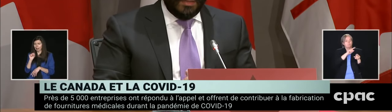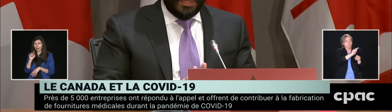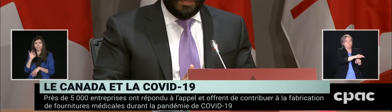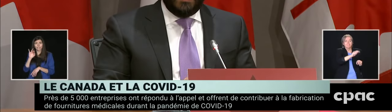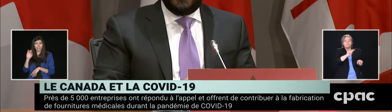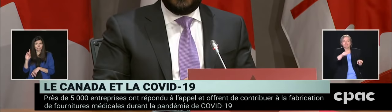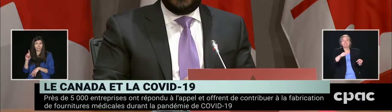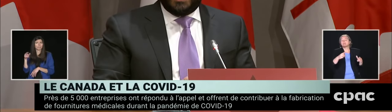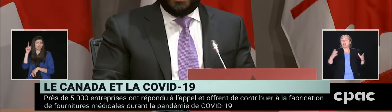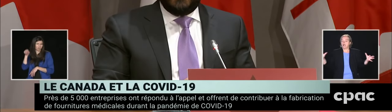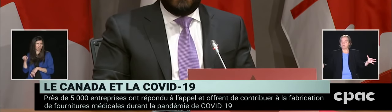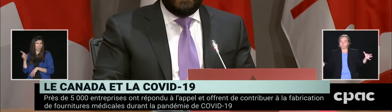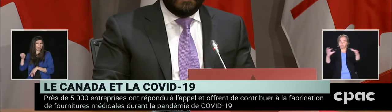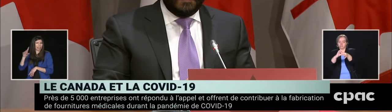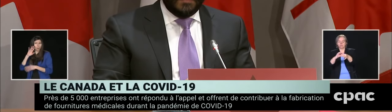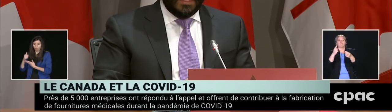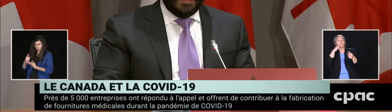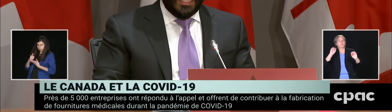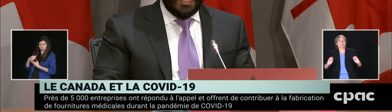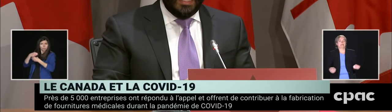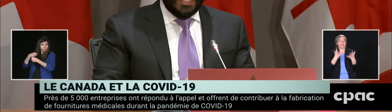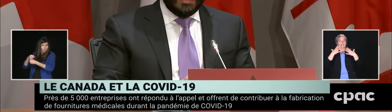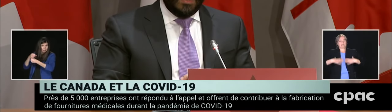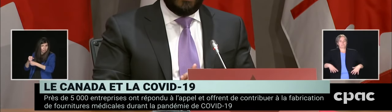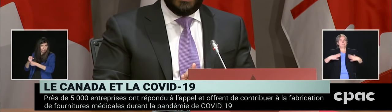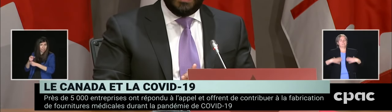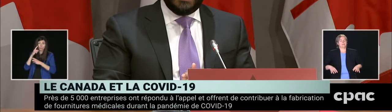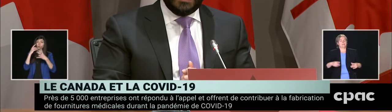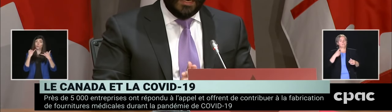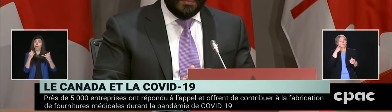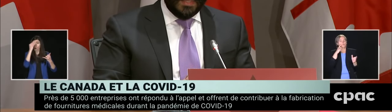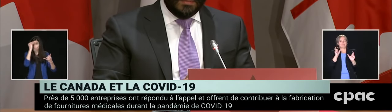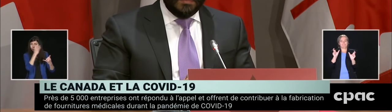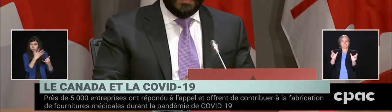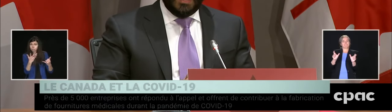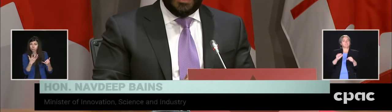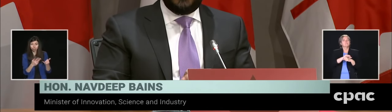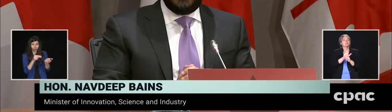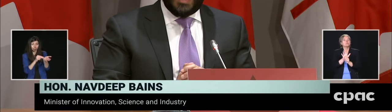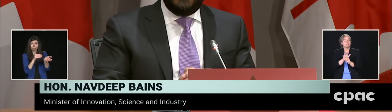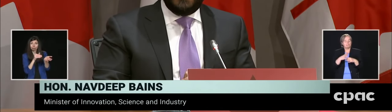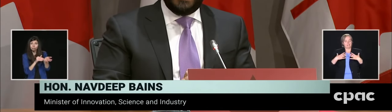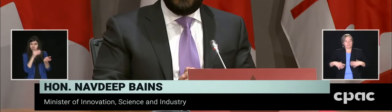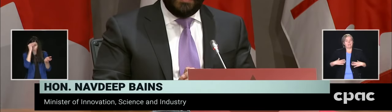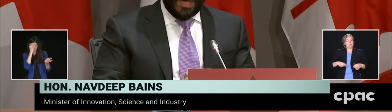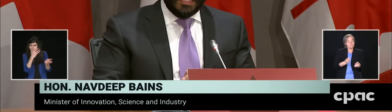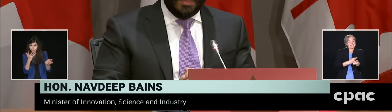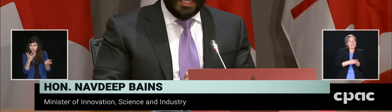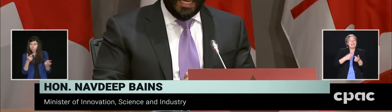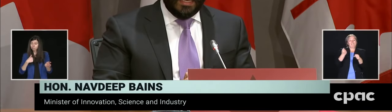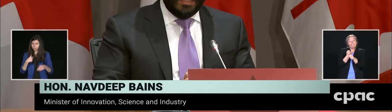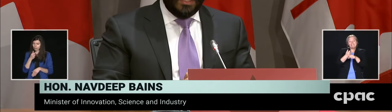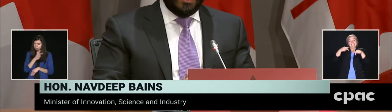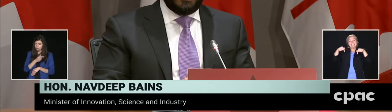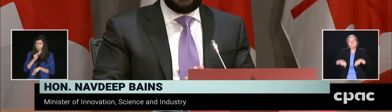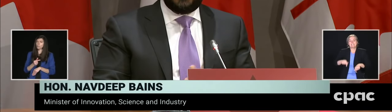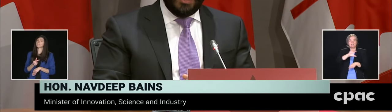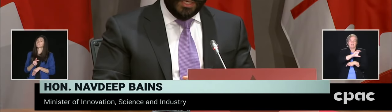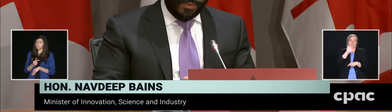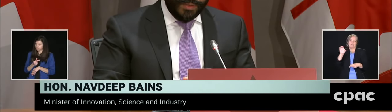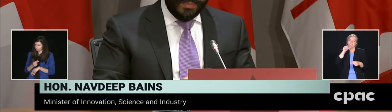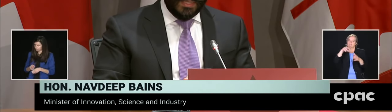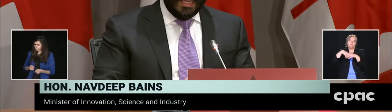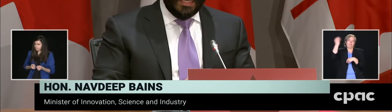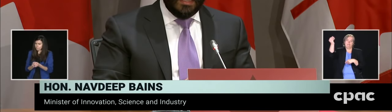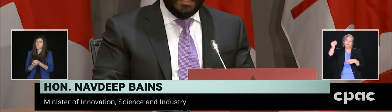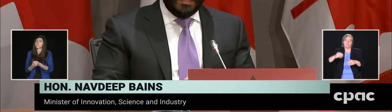Canada's healthcare professionals to hear today is that we, as a government, are doing everything we possibly can to secure